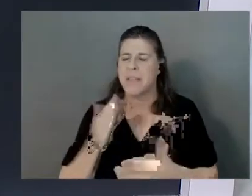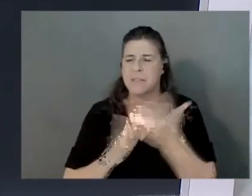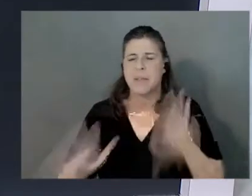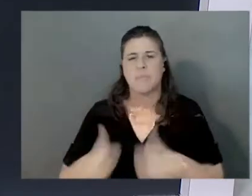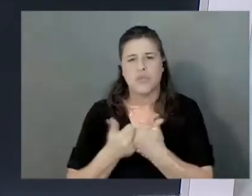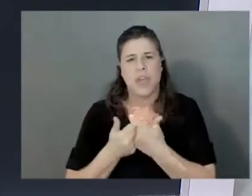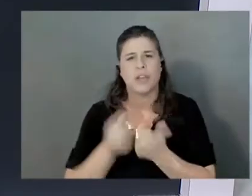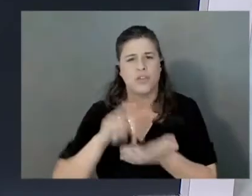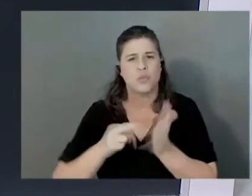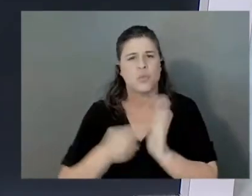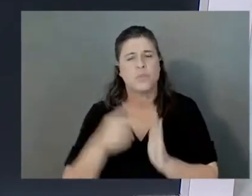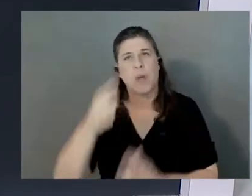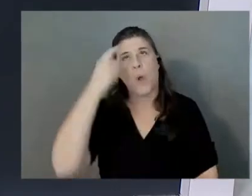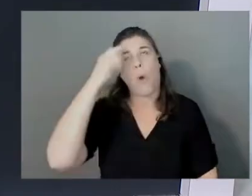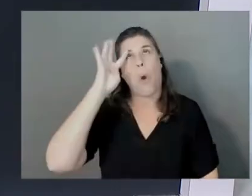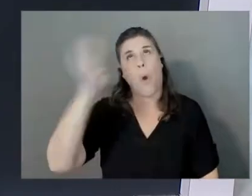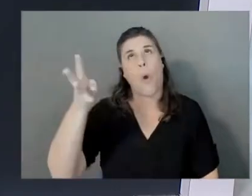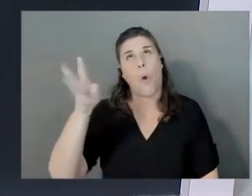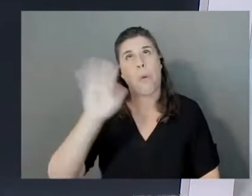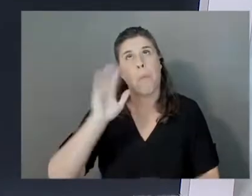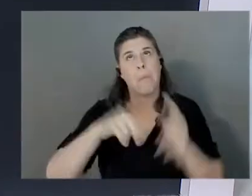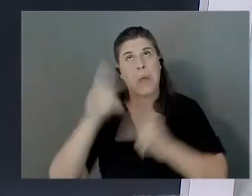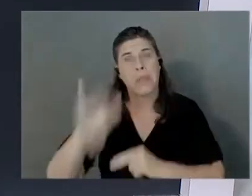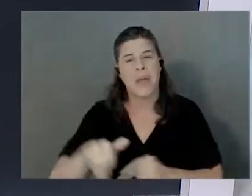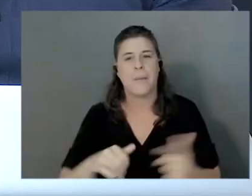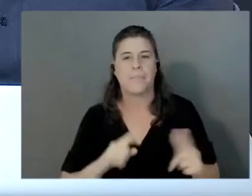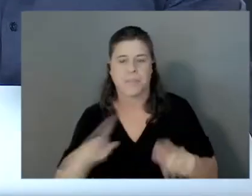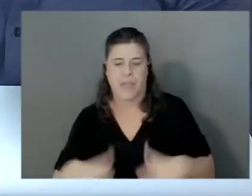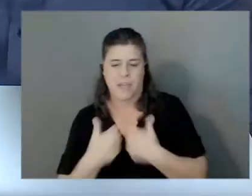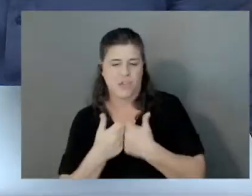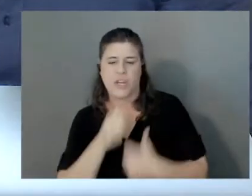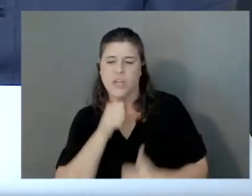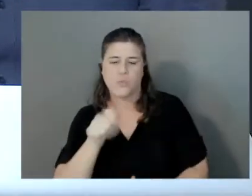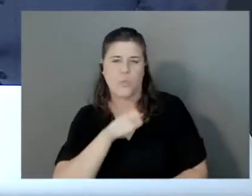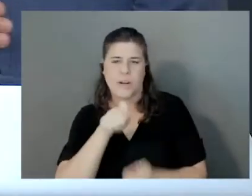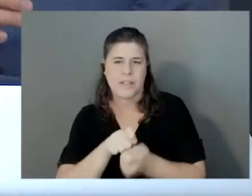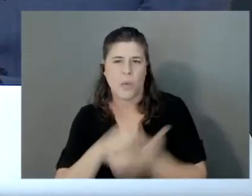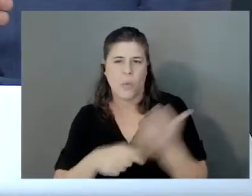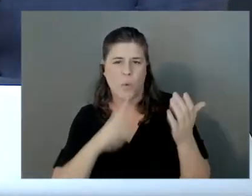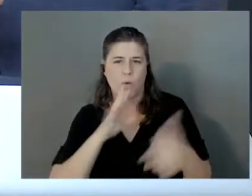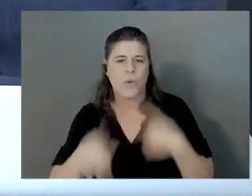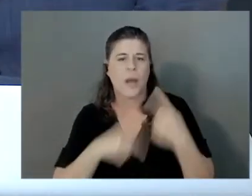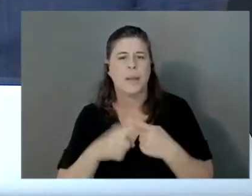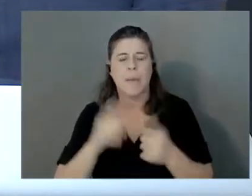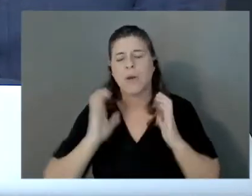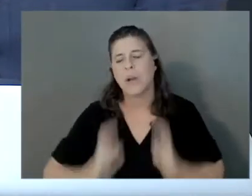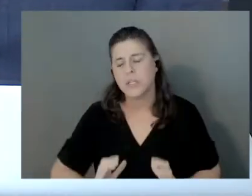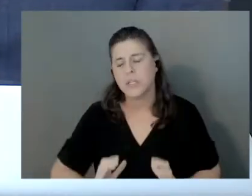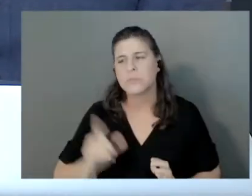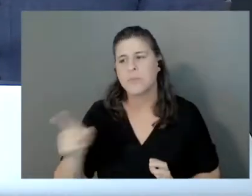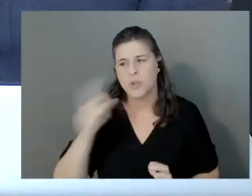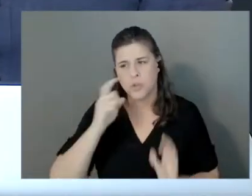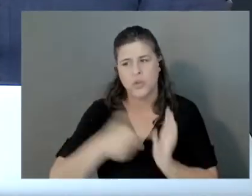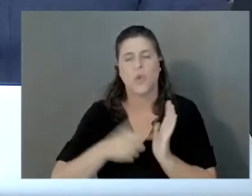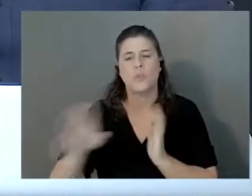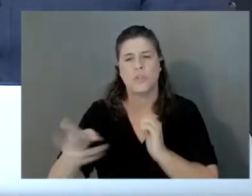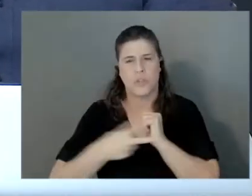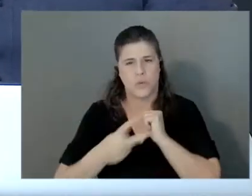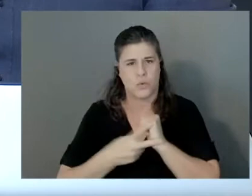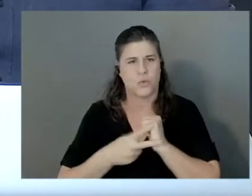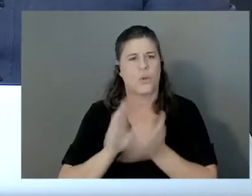this capability? The challenges were exactly the ones we were talking about. Like customers saw their storage becoming the